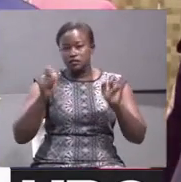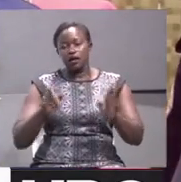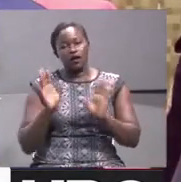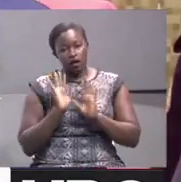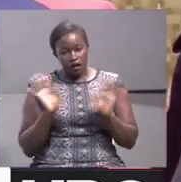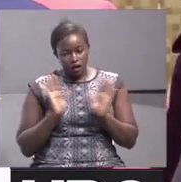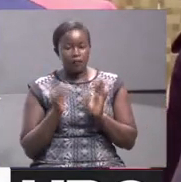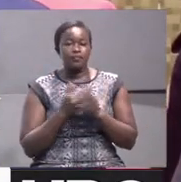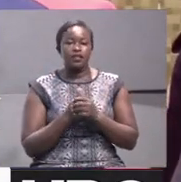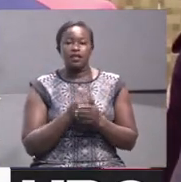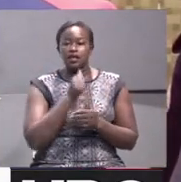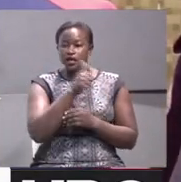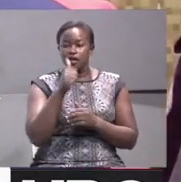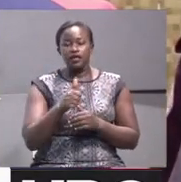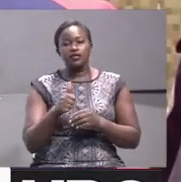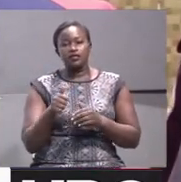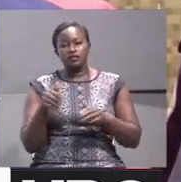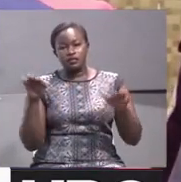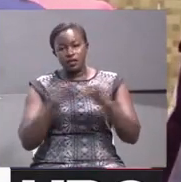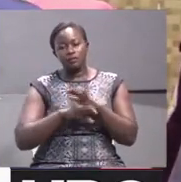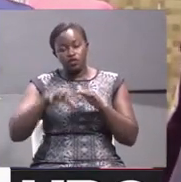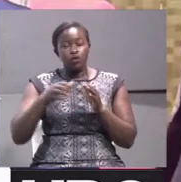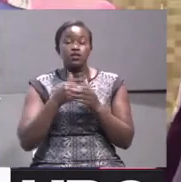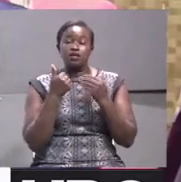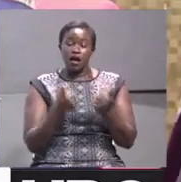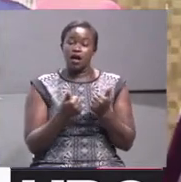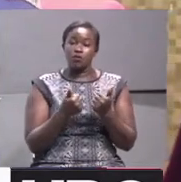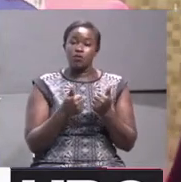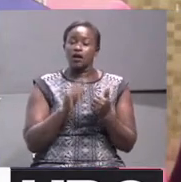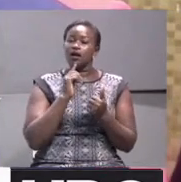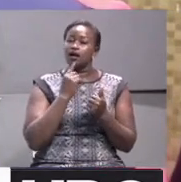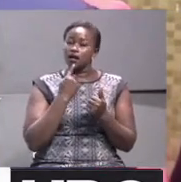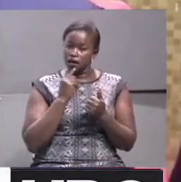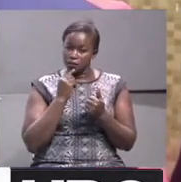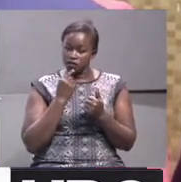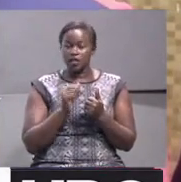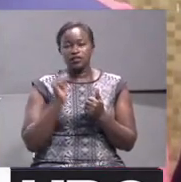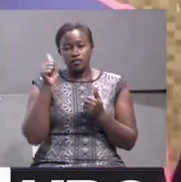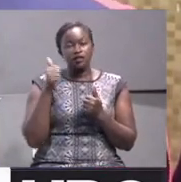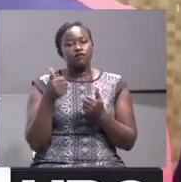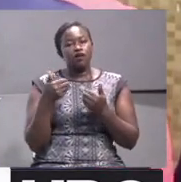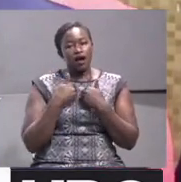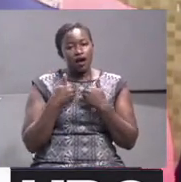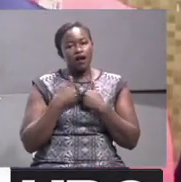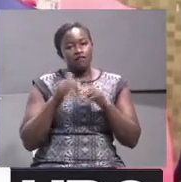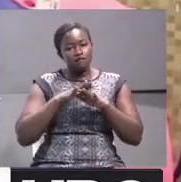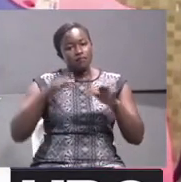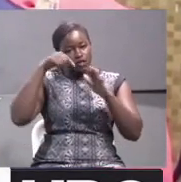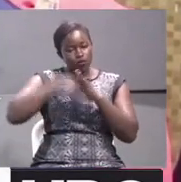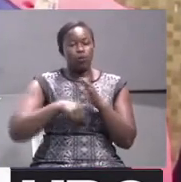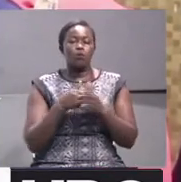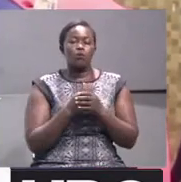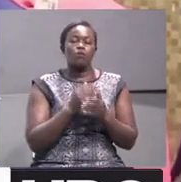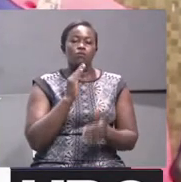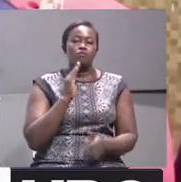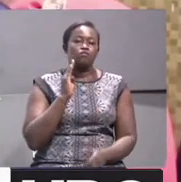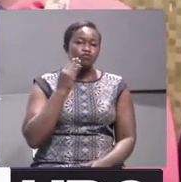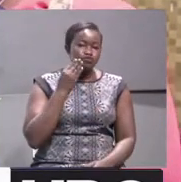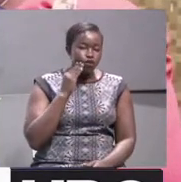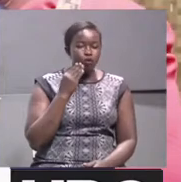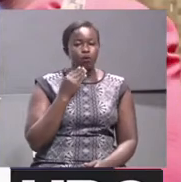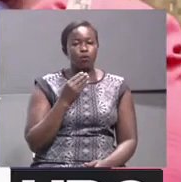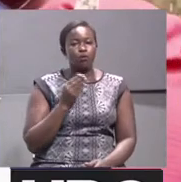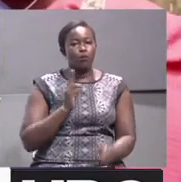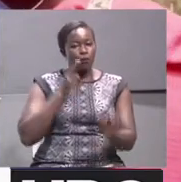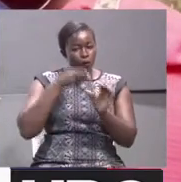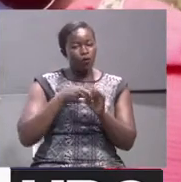core. Karamoja has minerals, so the youth of Karamoja should be skilled in mining. Bunyoro has oil, our youth in Bunyoro should do